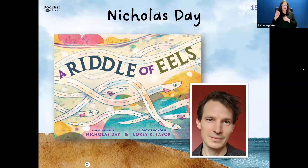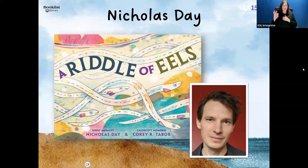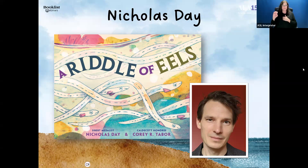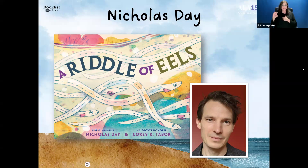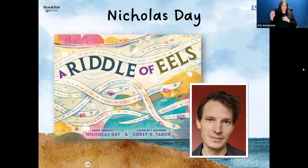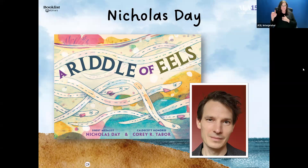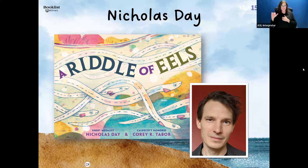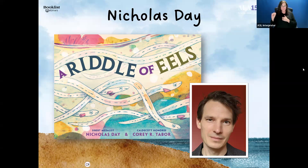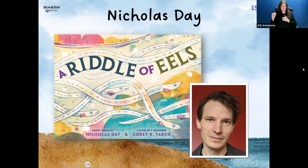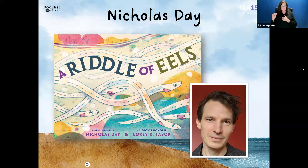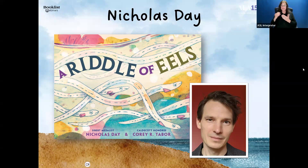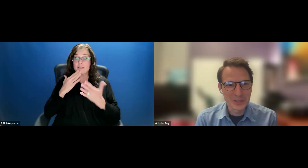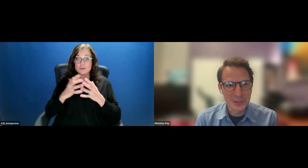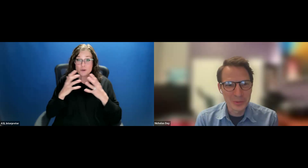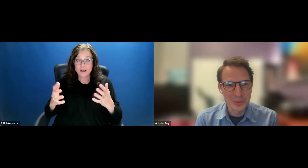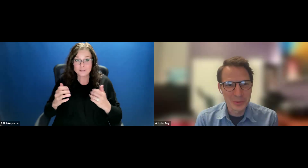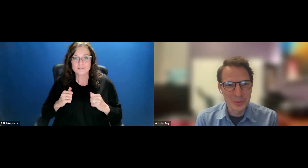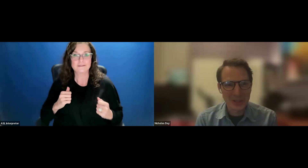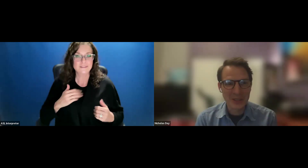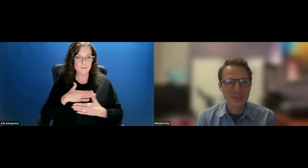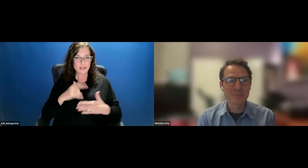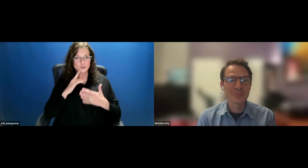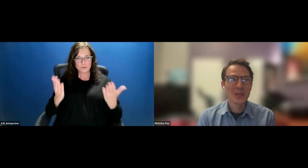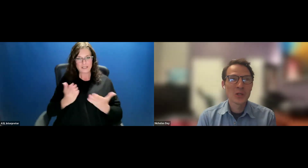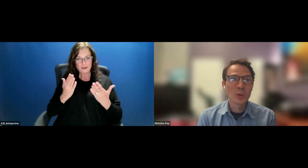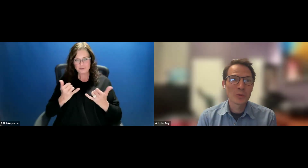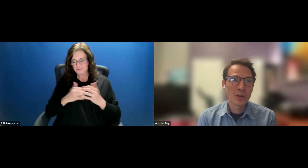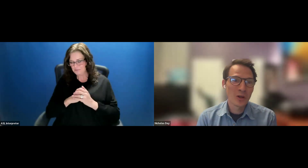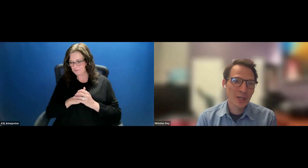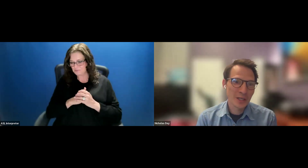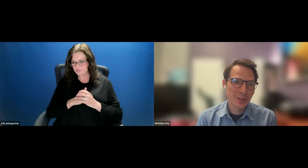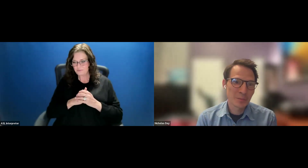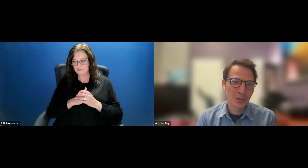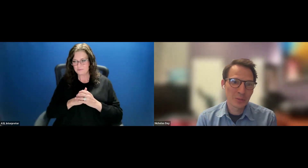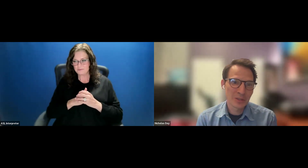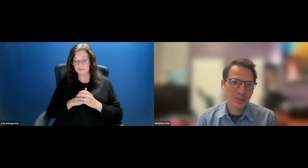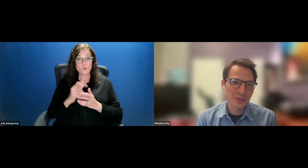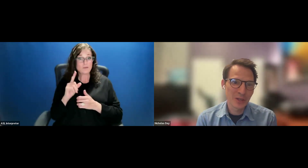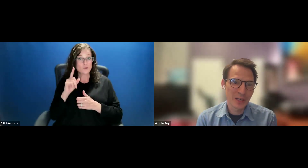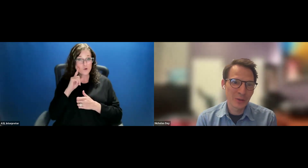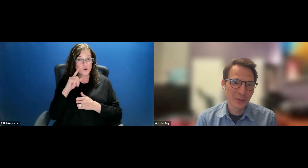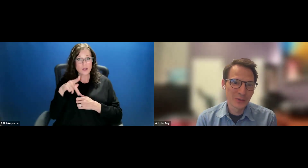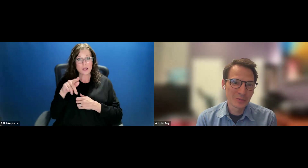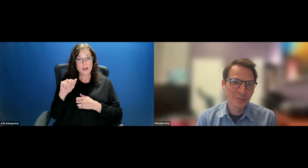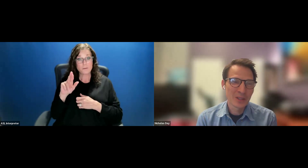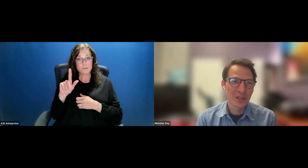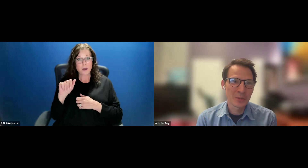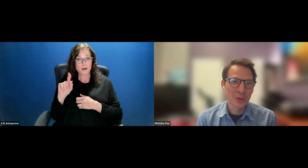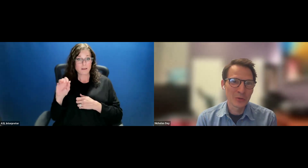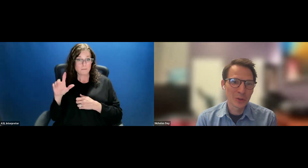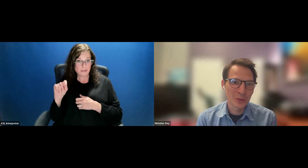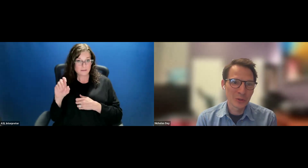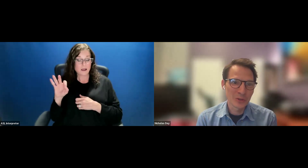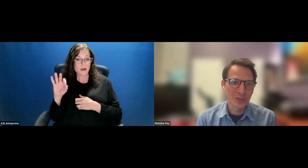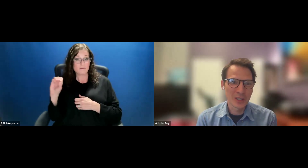Eels. Thank you so much. It's a pleasure to be here. Well, we've long had a parliament of owls